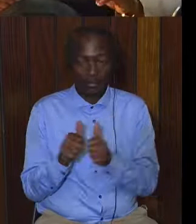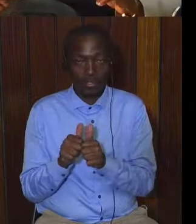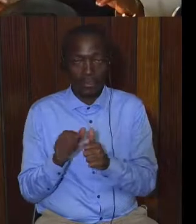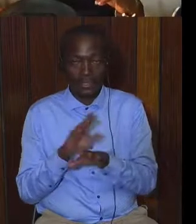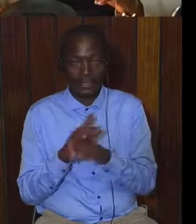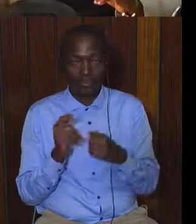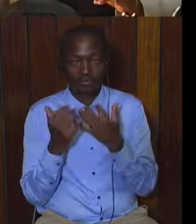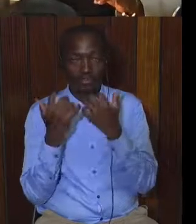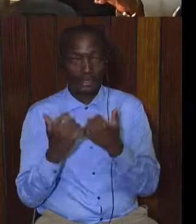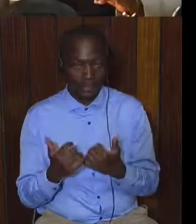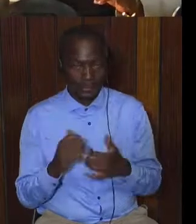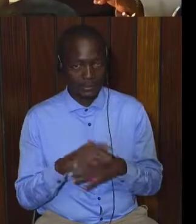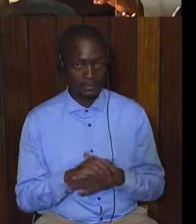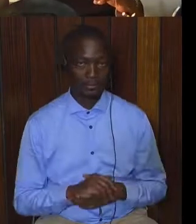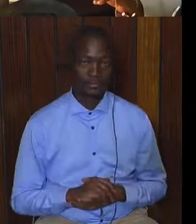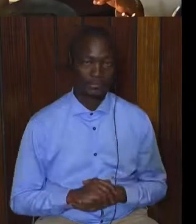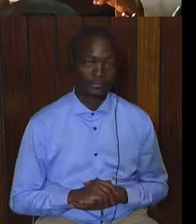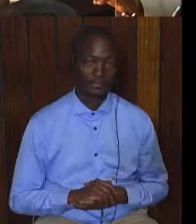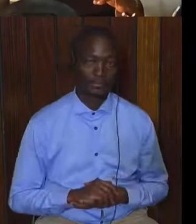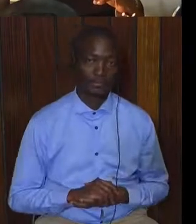with Treasury.